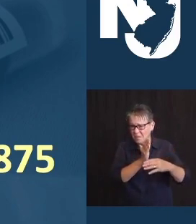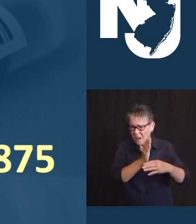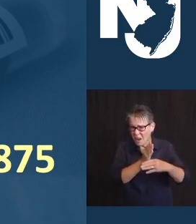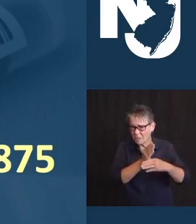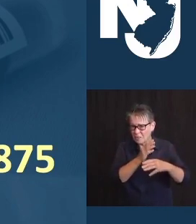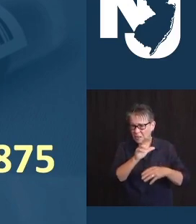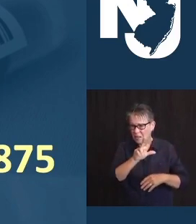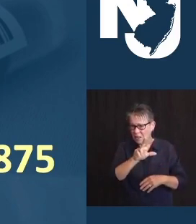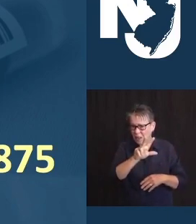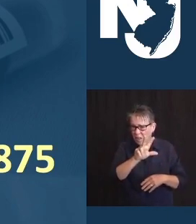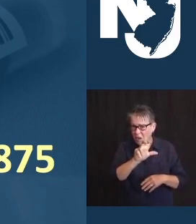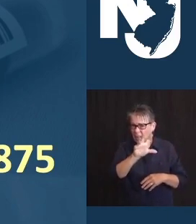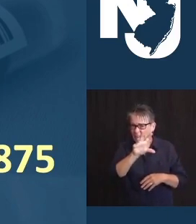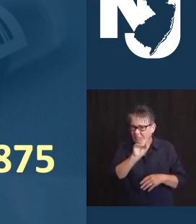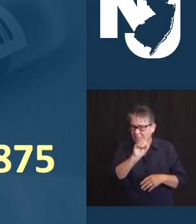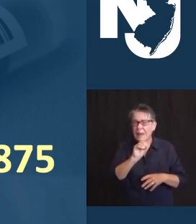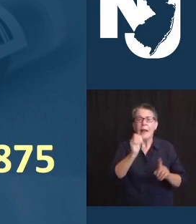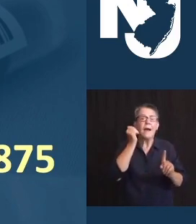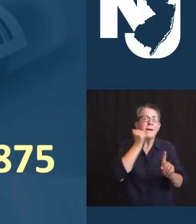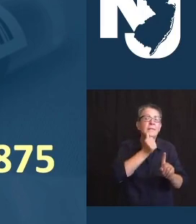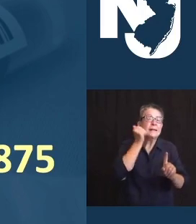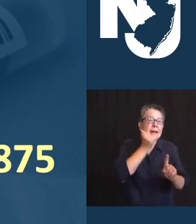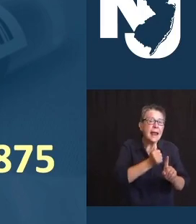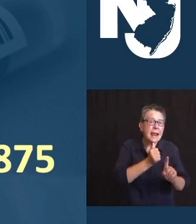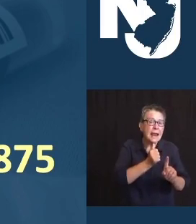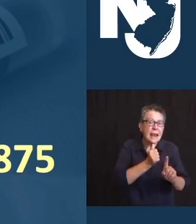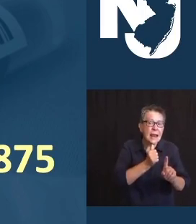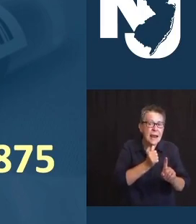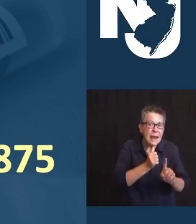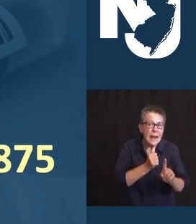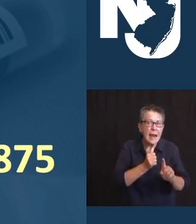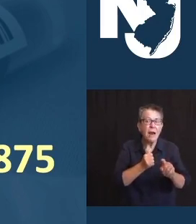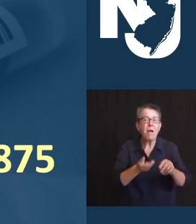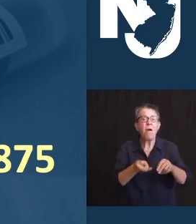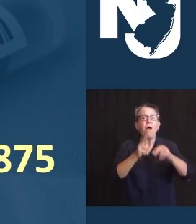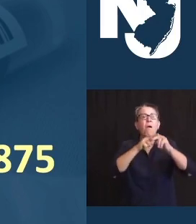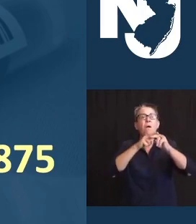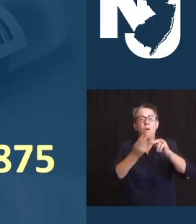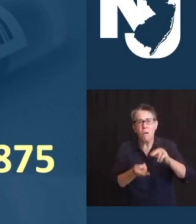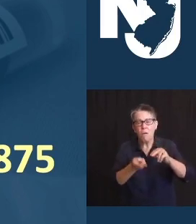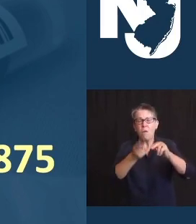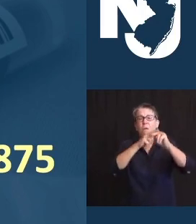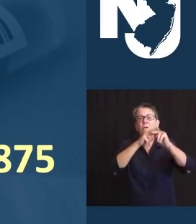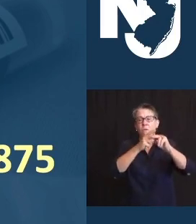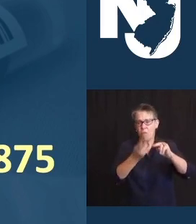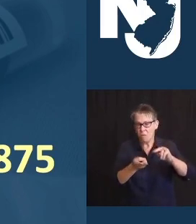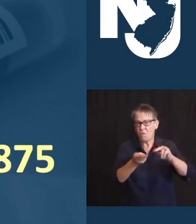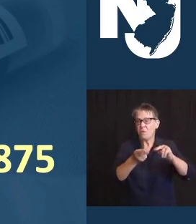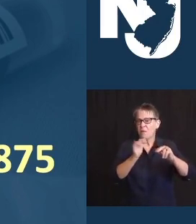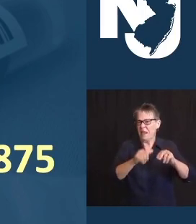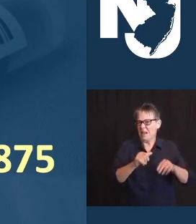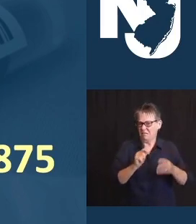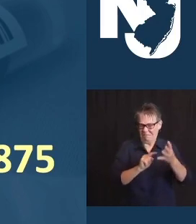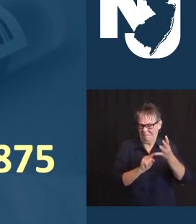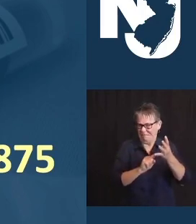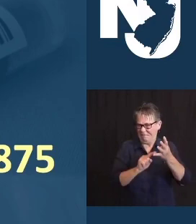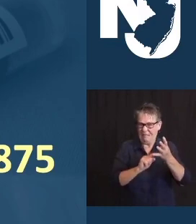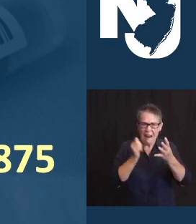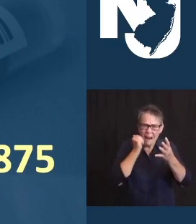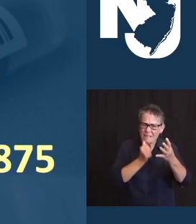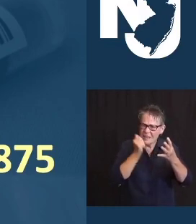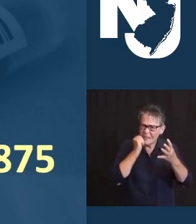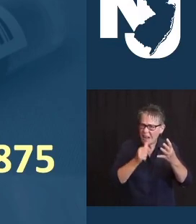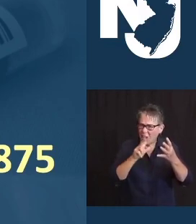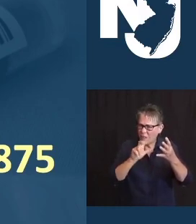day. There were a couple of days higher and there were a couple of days lower in that last week of June. This past week, the